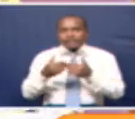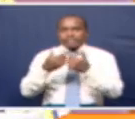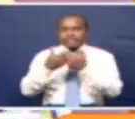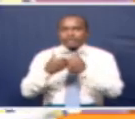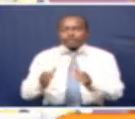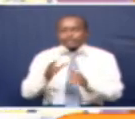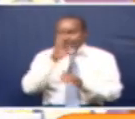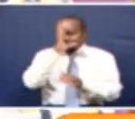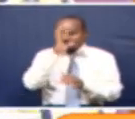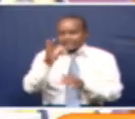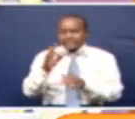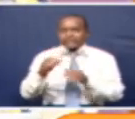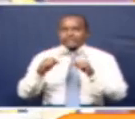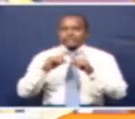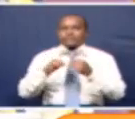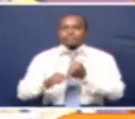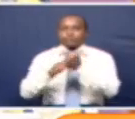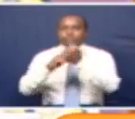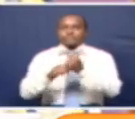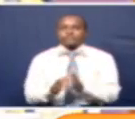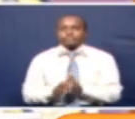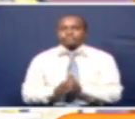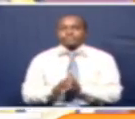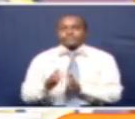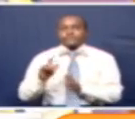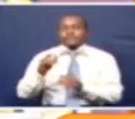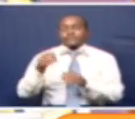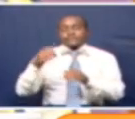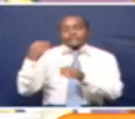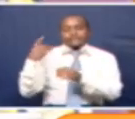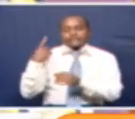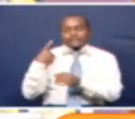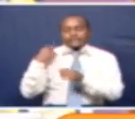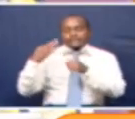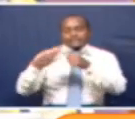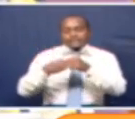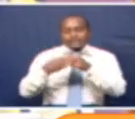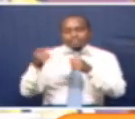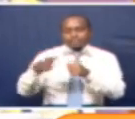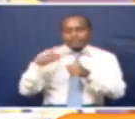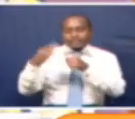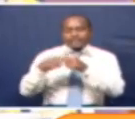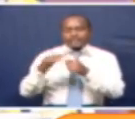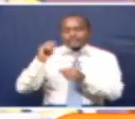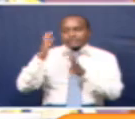ground. Let me tell you, Kenyans went to the election on the 8th of August.